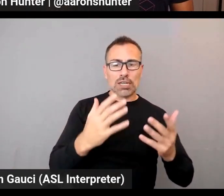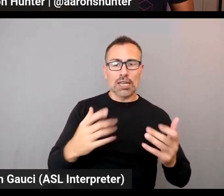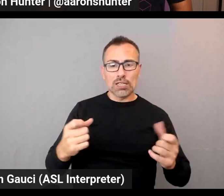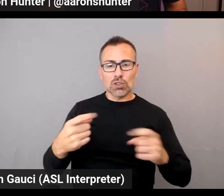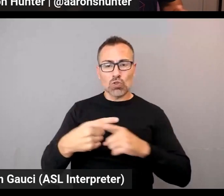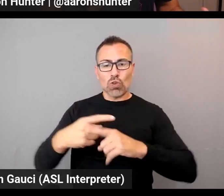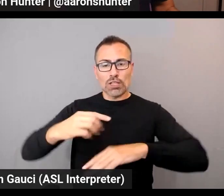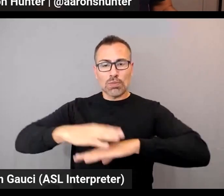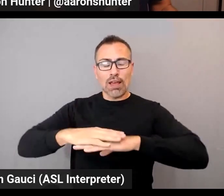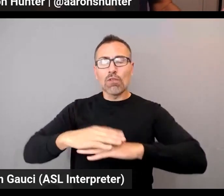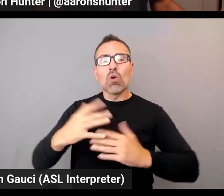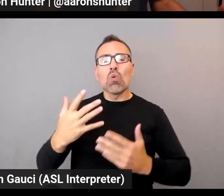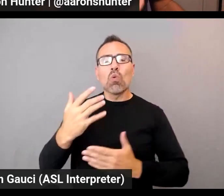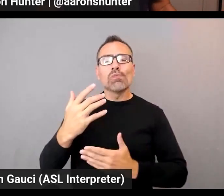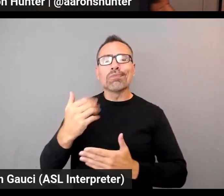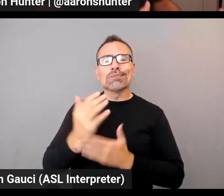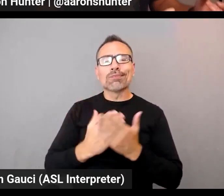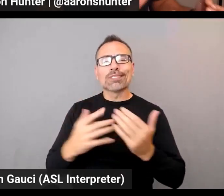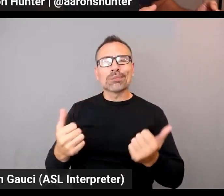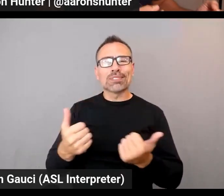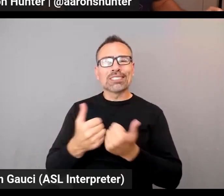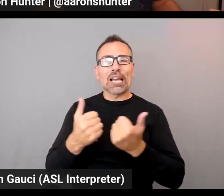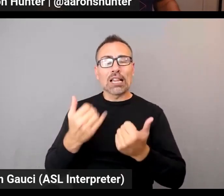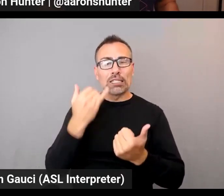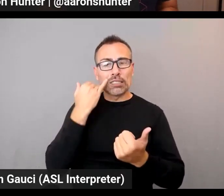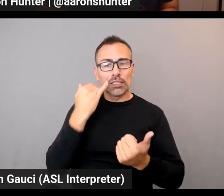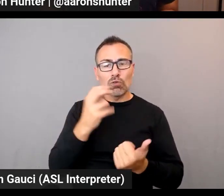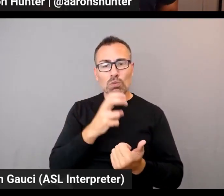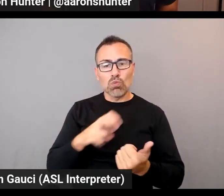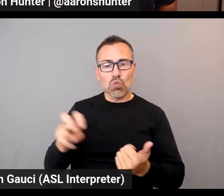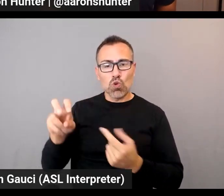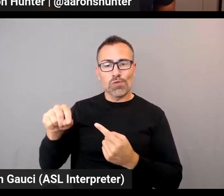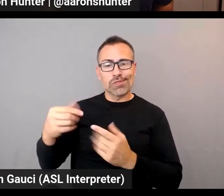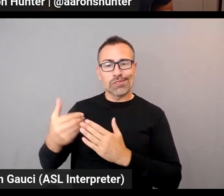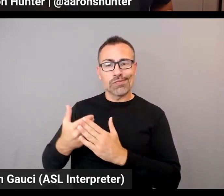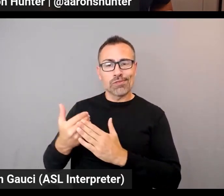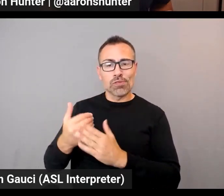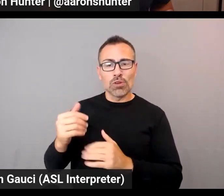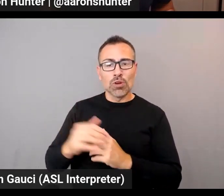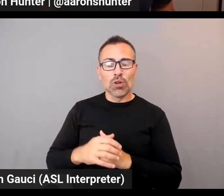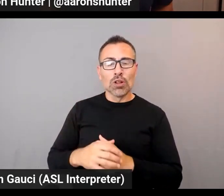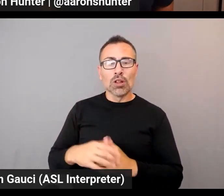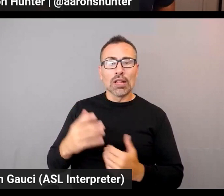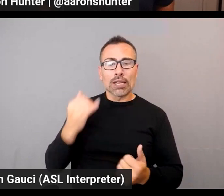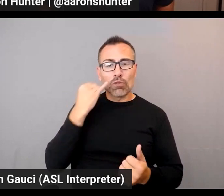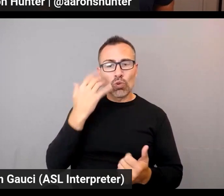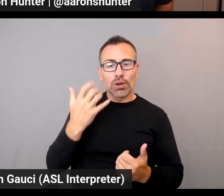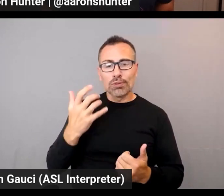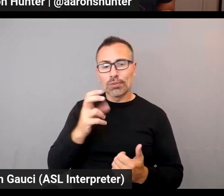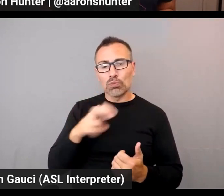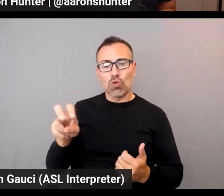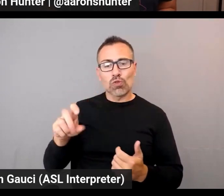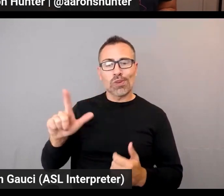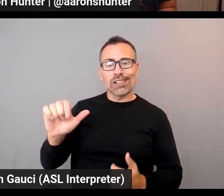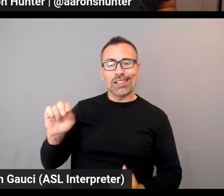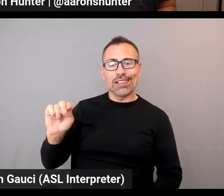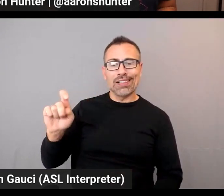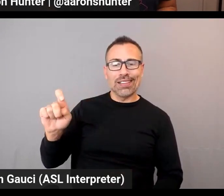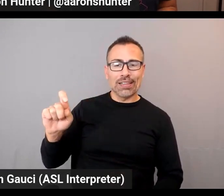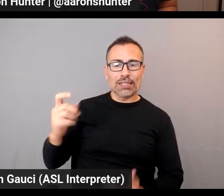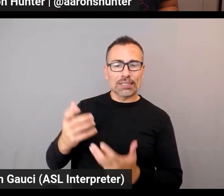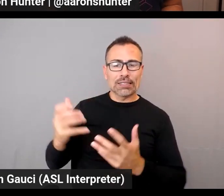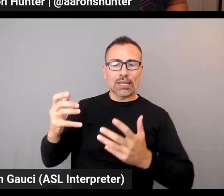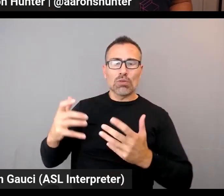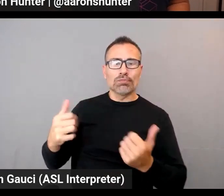.NET framework or .NET application, a modern .NET, over into like a Linux container, for example? Yeah, so